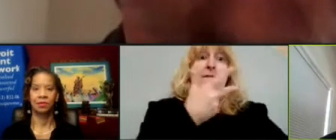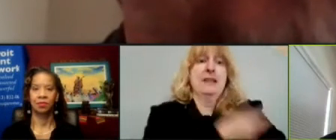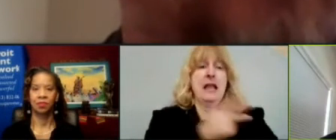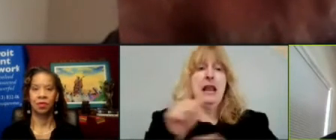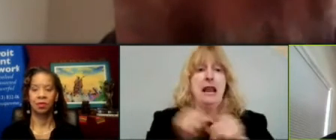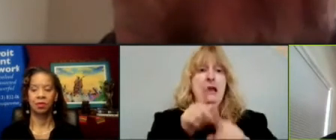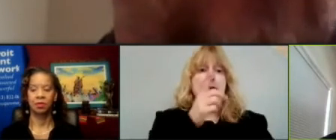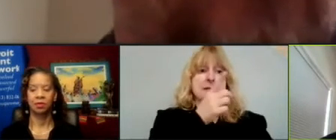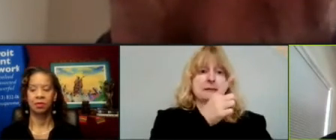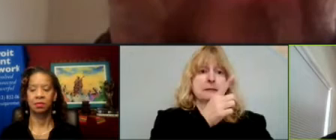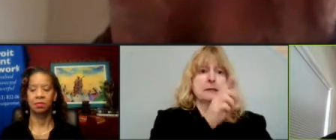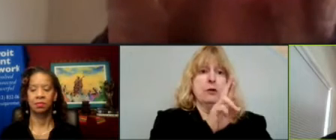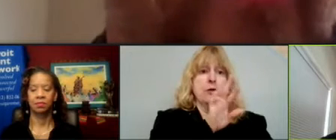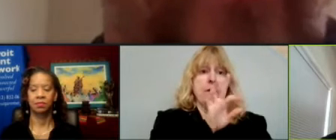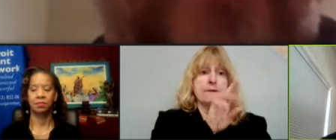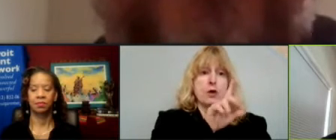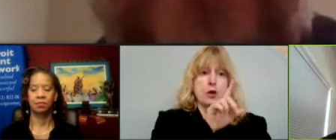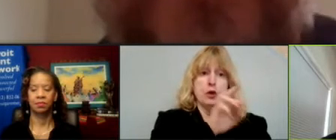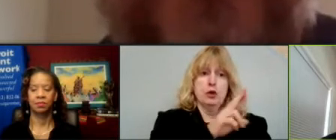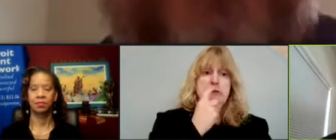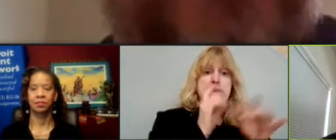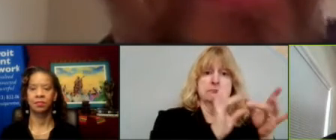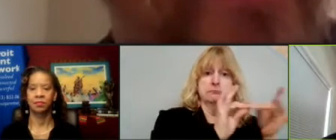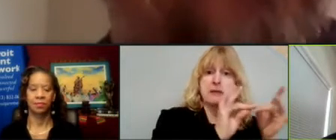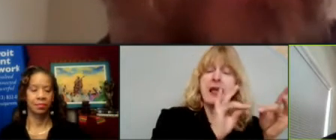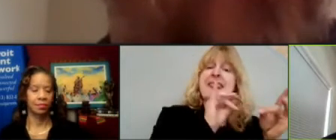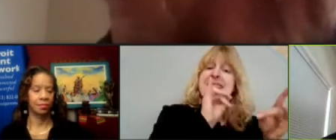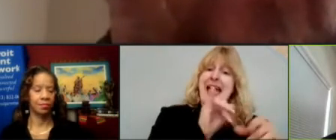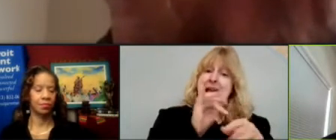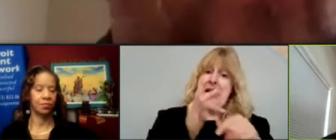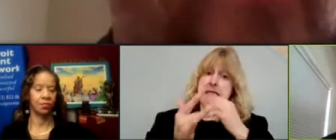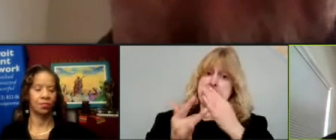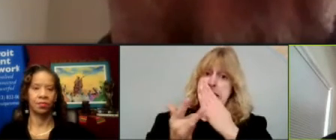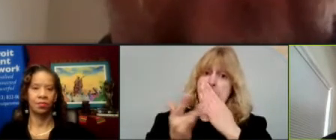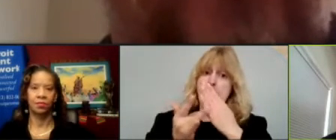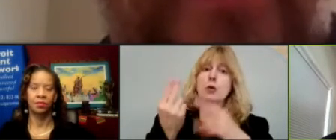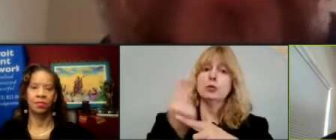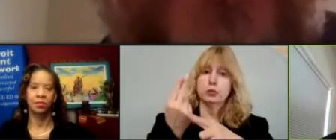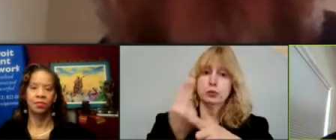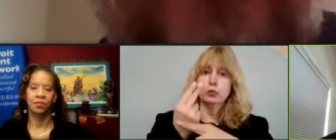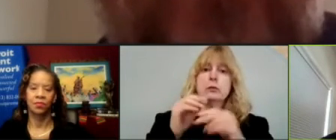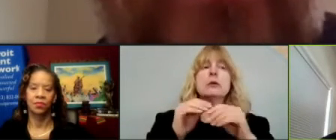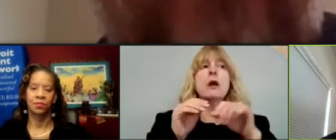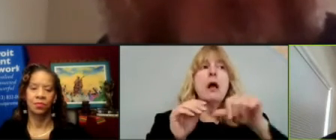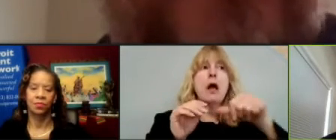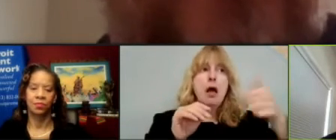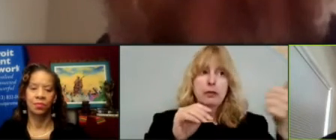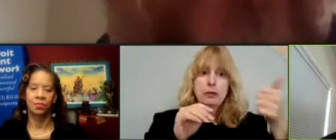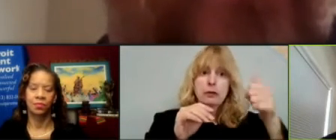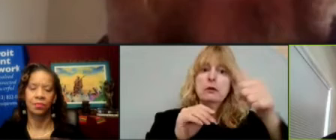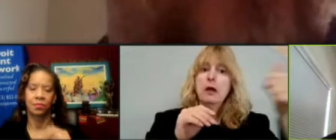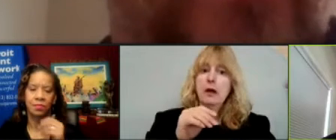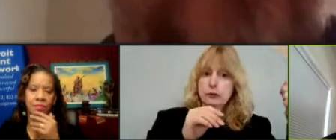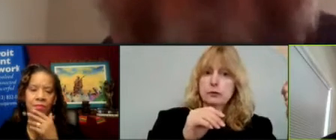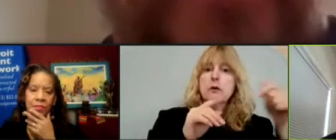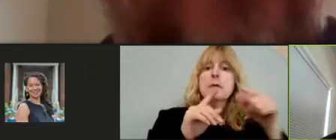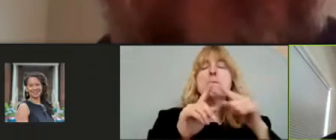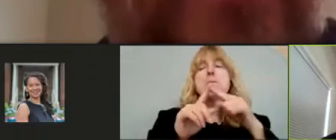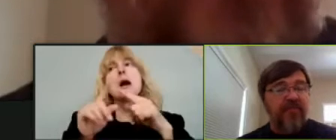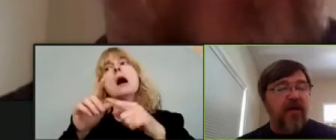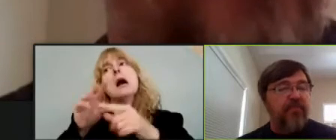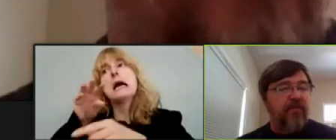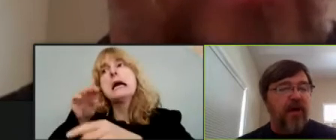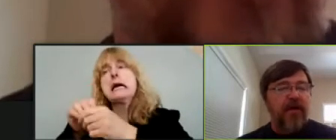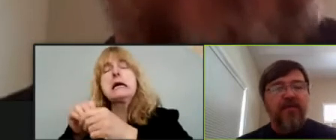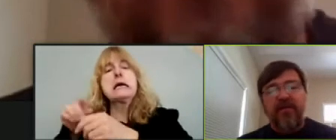this technology has been used in other areas, but it has been in clinical trials for other vaccines as well for a number of years. The